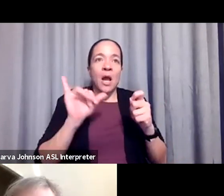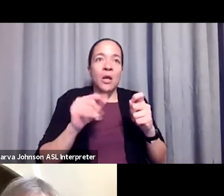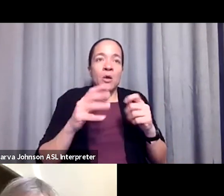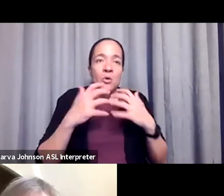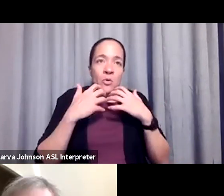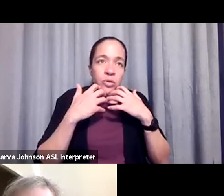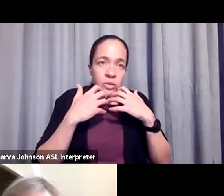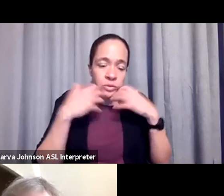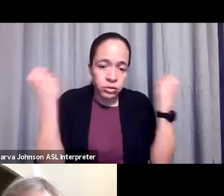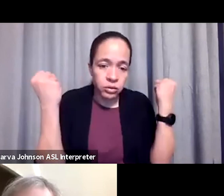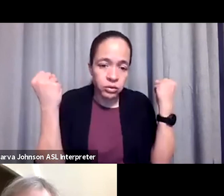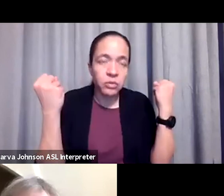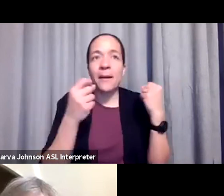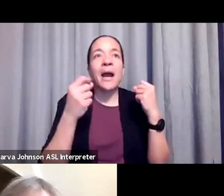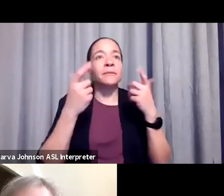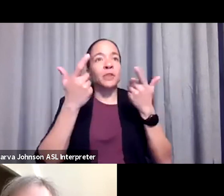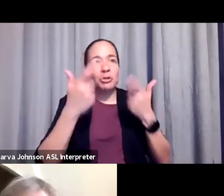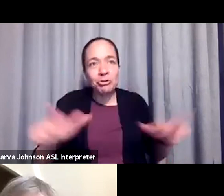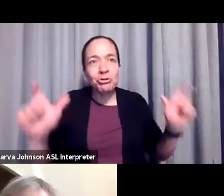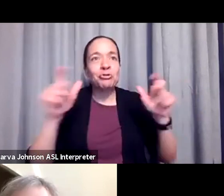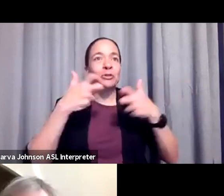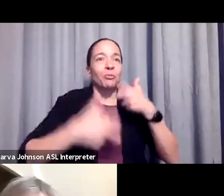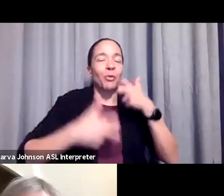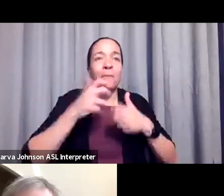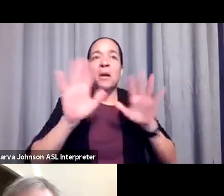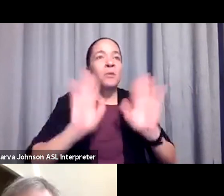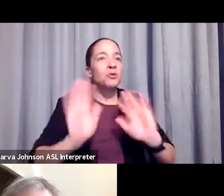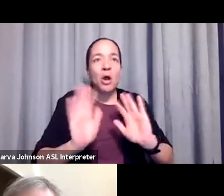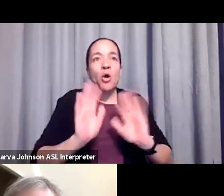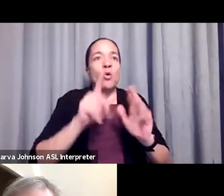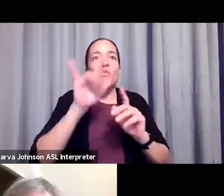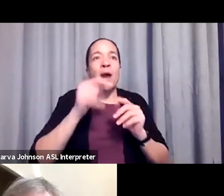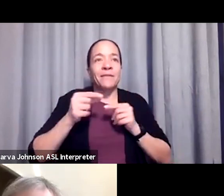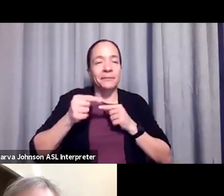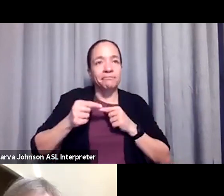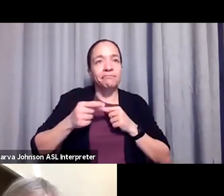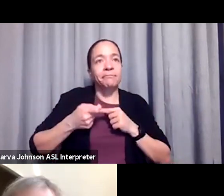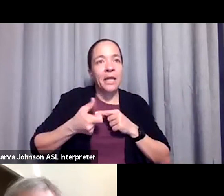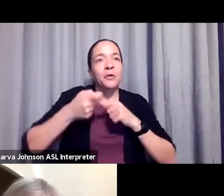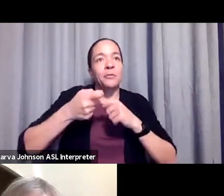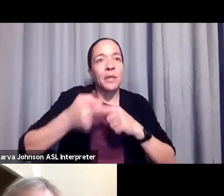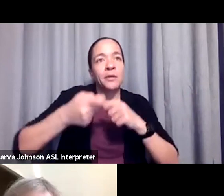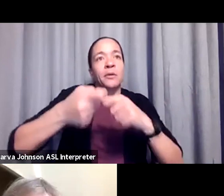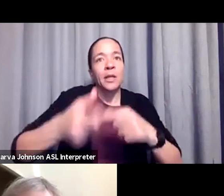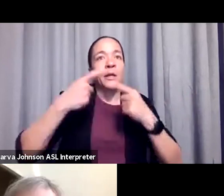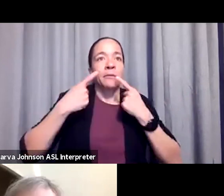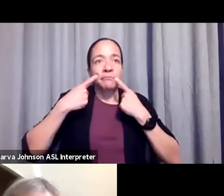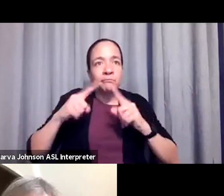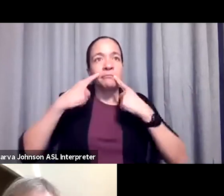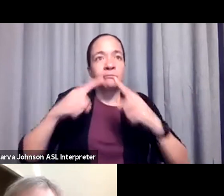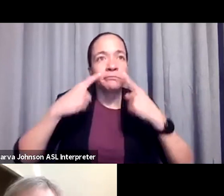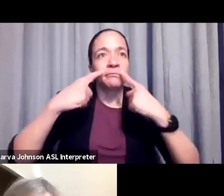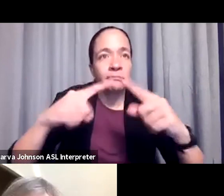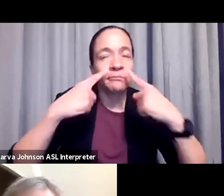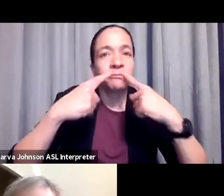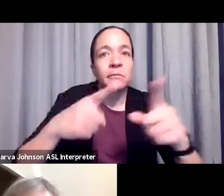down to achievable milestones and realize you're part of a journey, right? You saw the time frame on